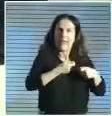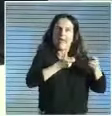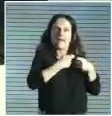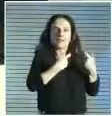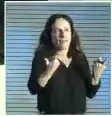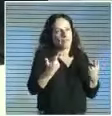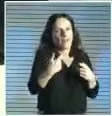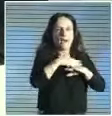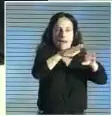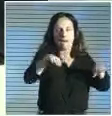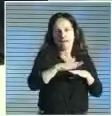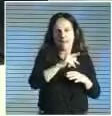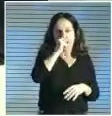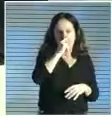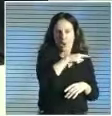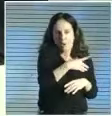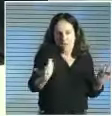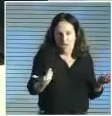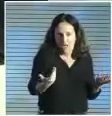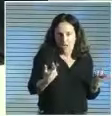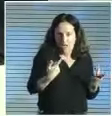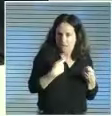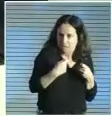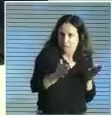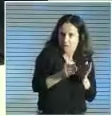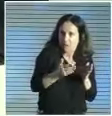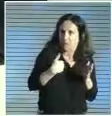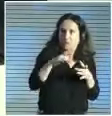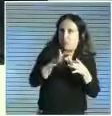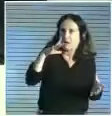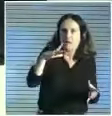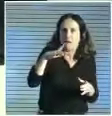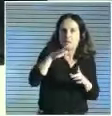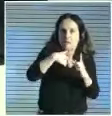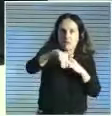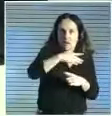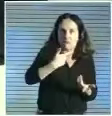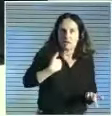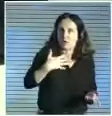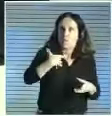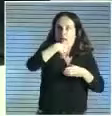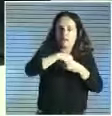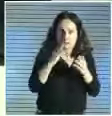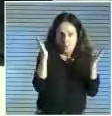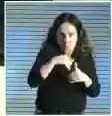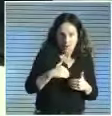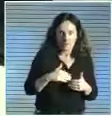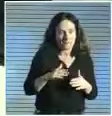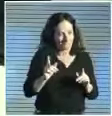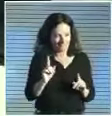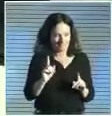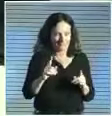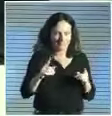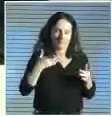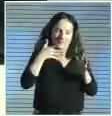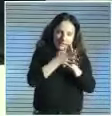trying to explain that it's a question of cultural mentality change, and it's necessary that we